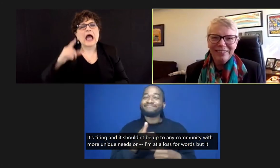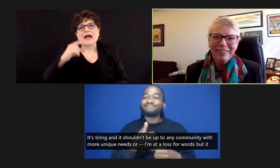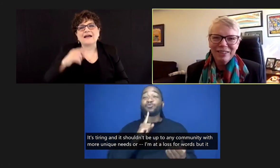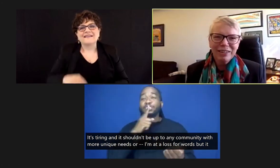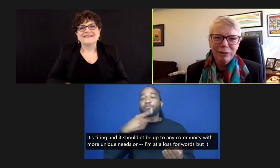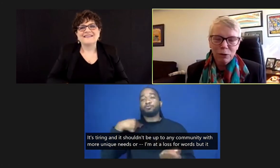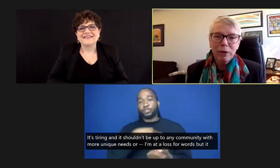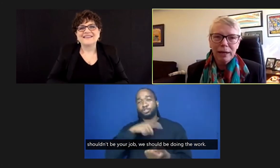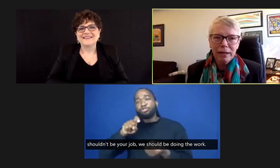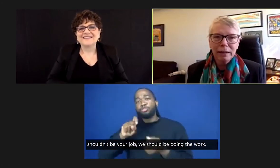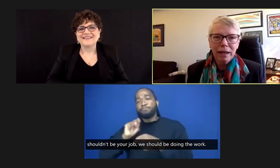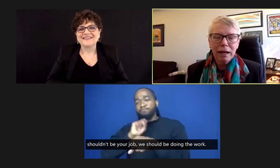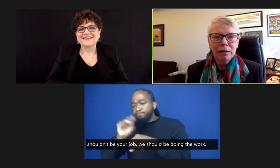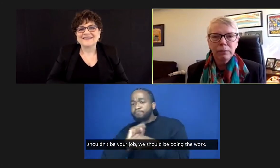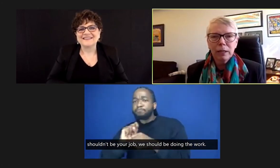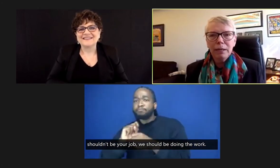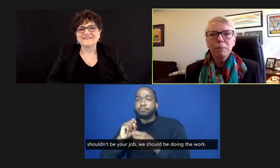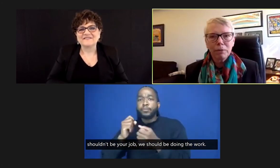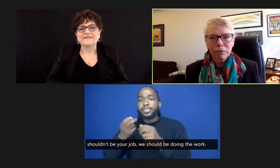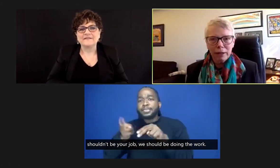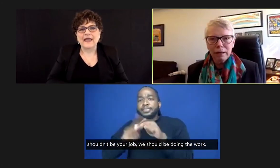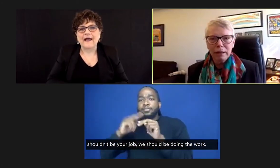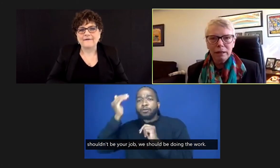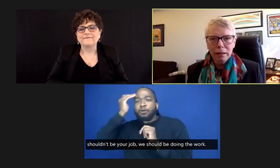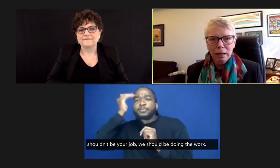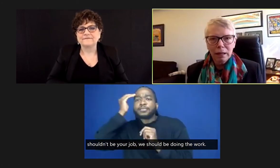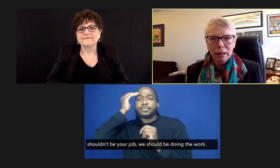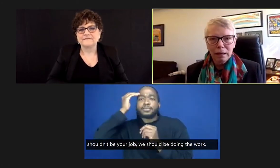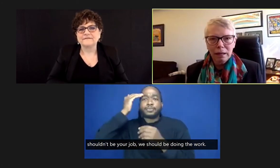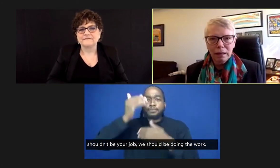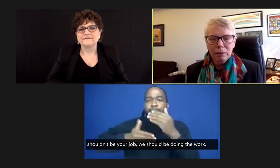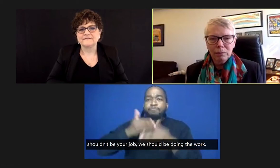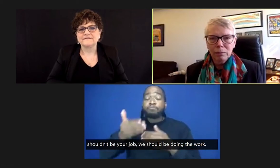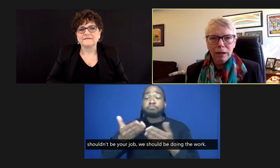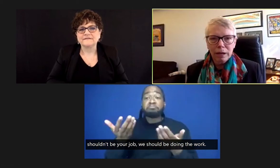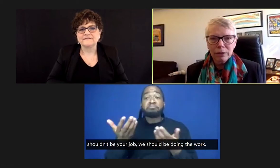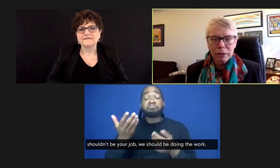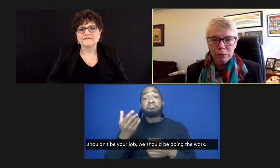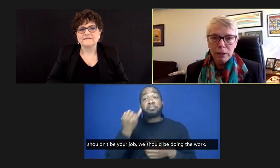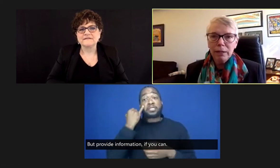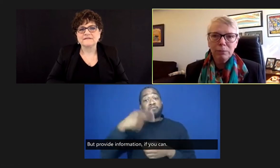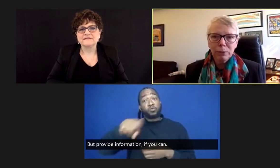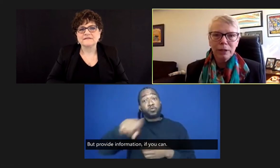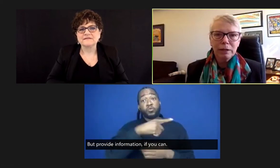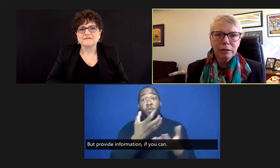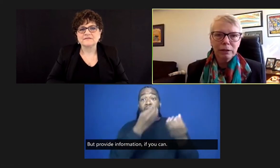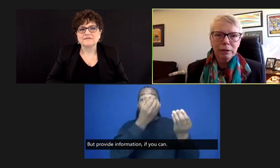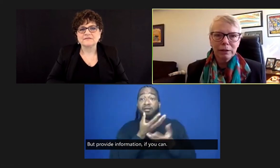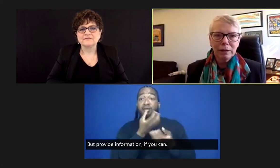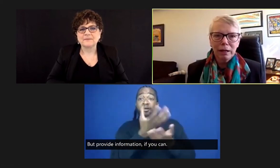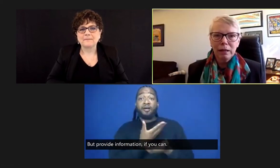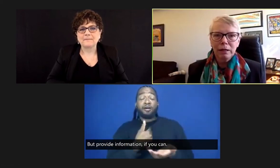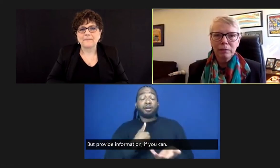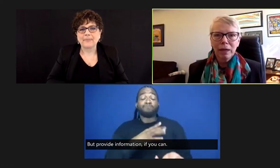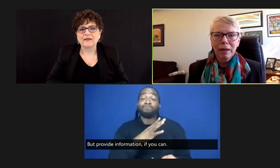provide information if you can. Keep inviting us and me in